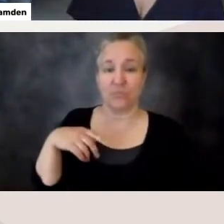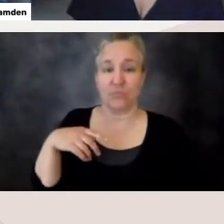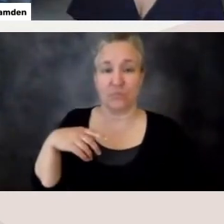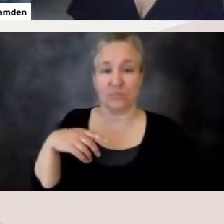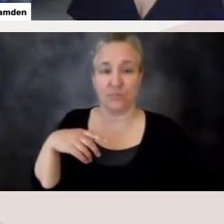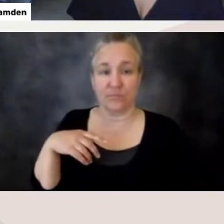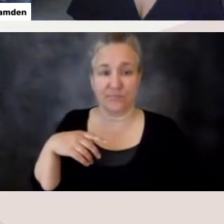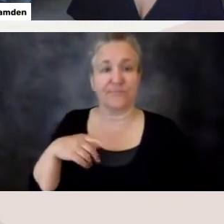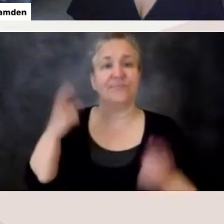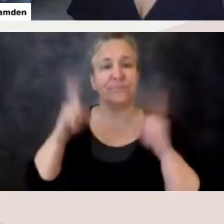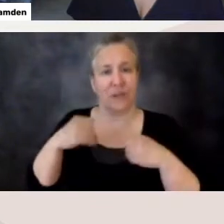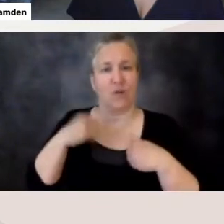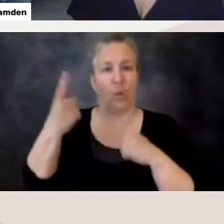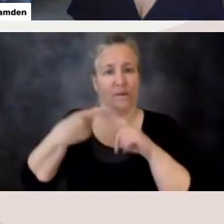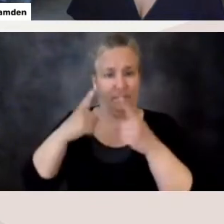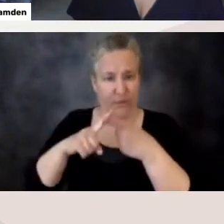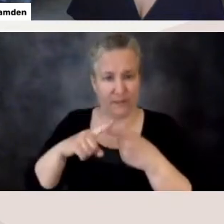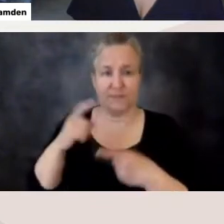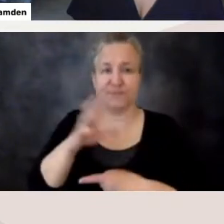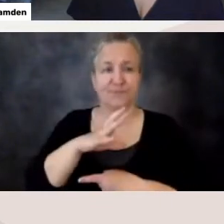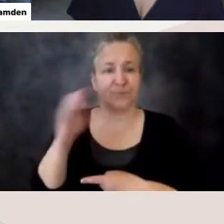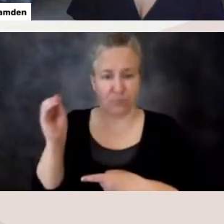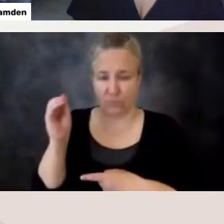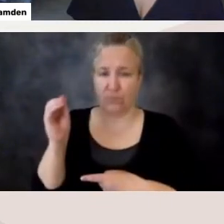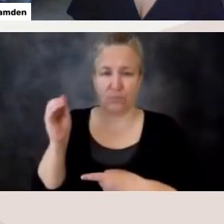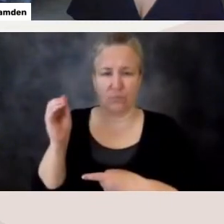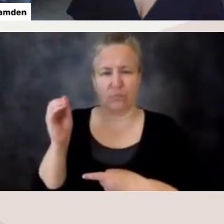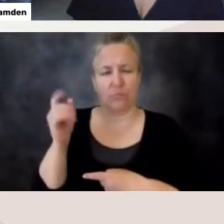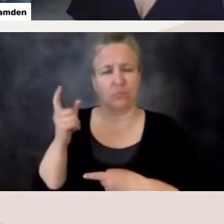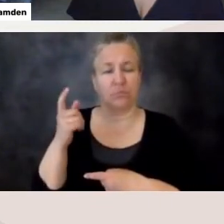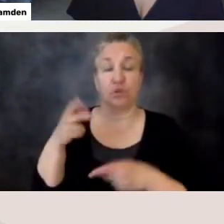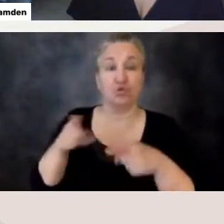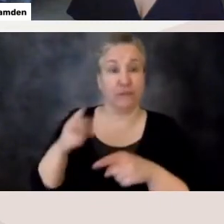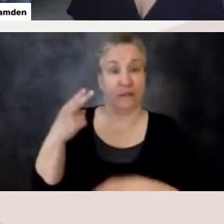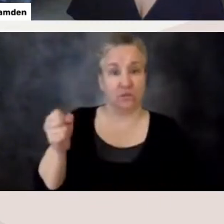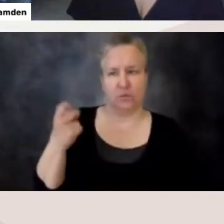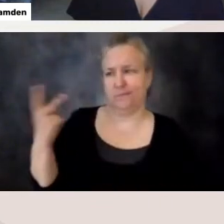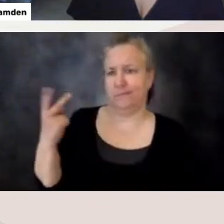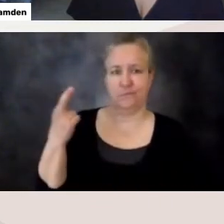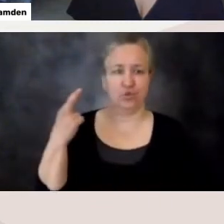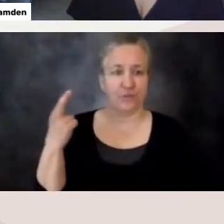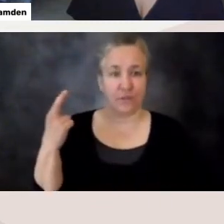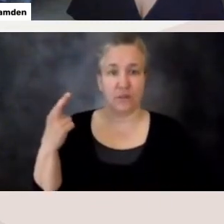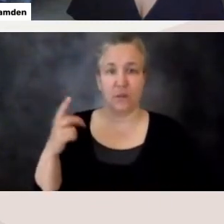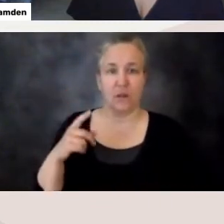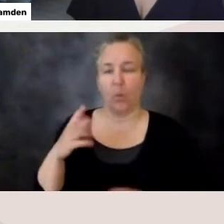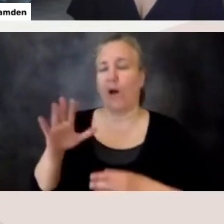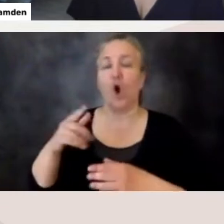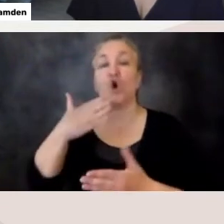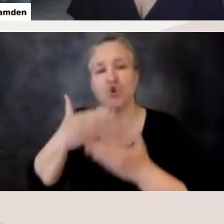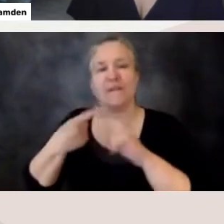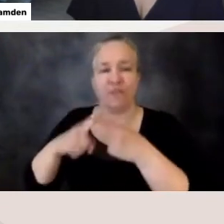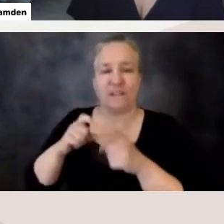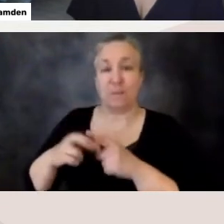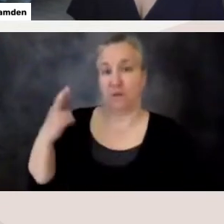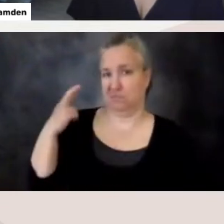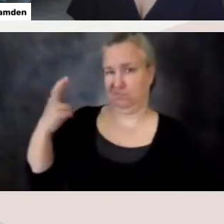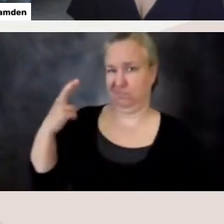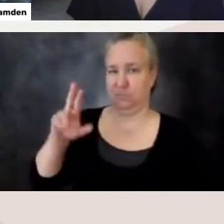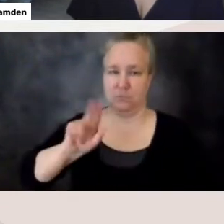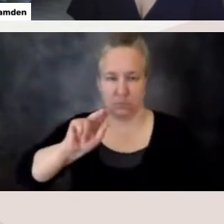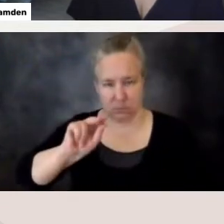I had a friend, and I mean, we were good friends in high school, but like we weren't super close. But his